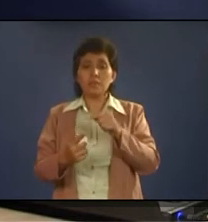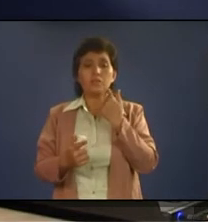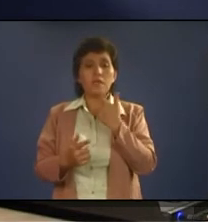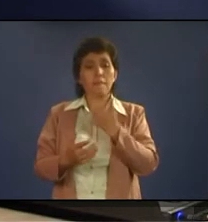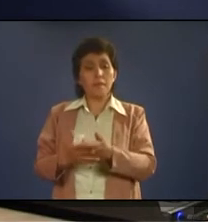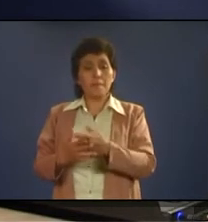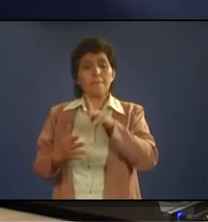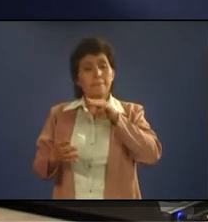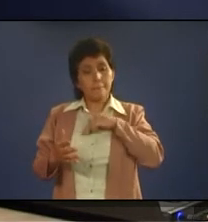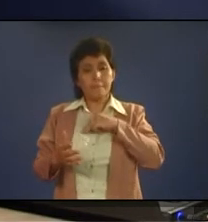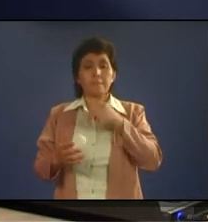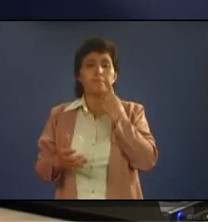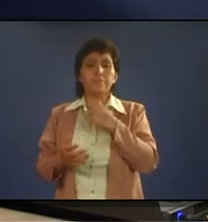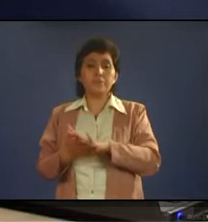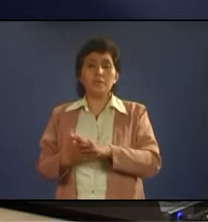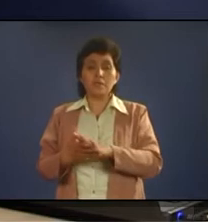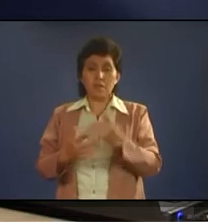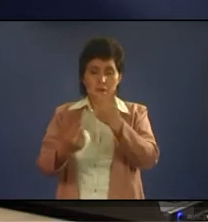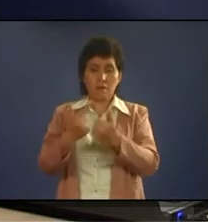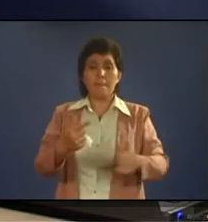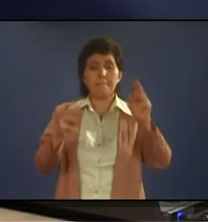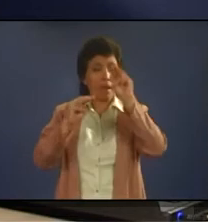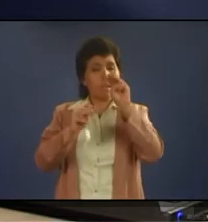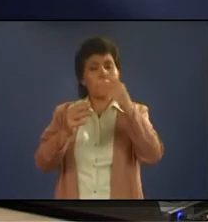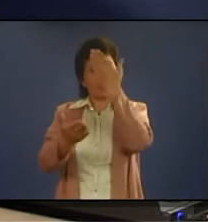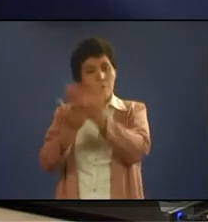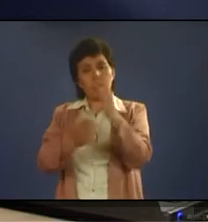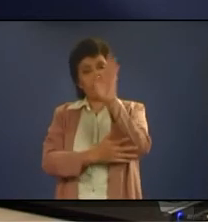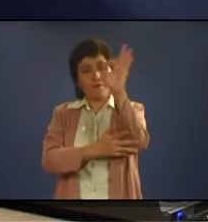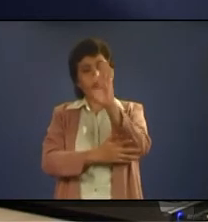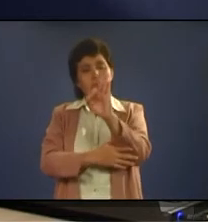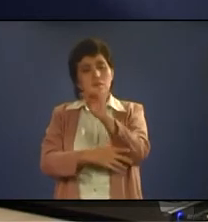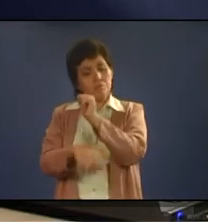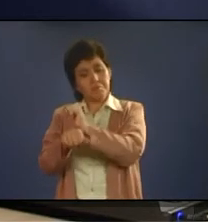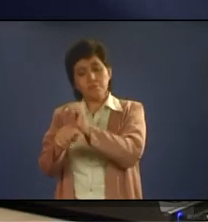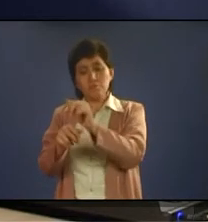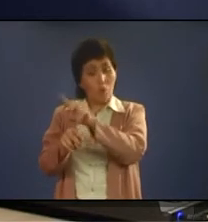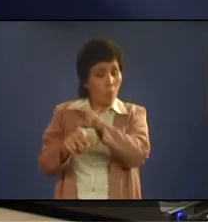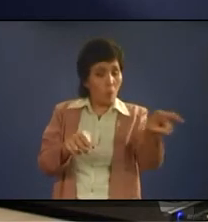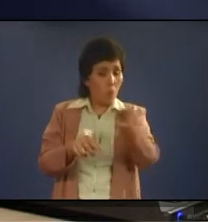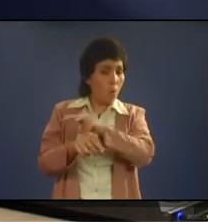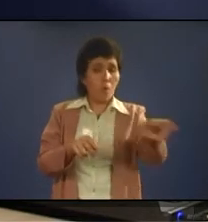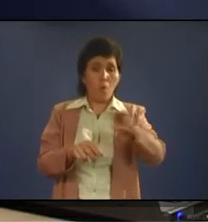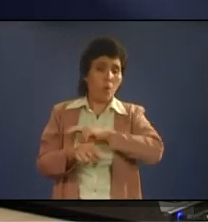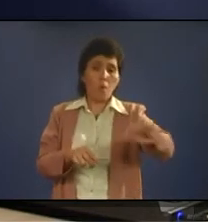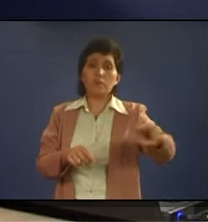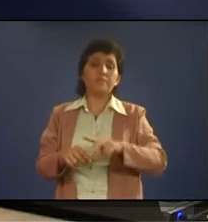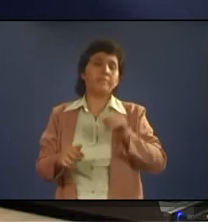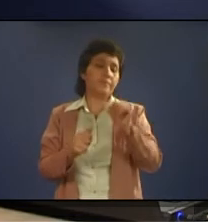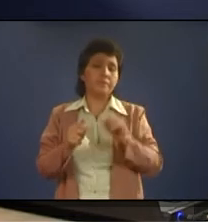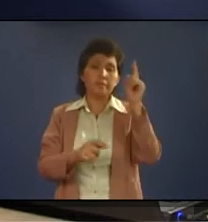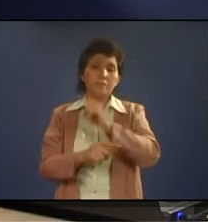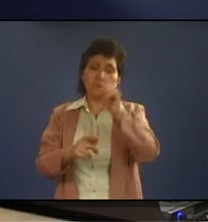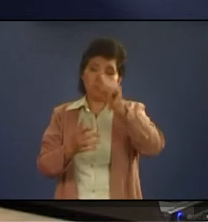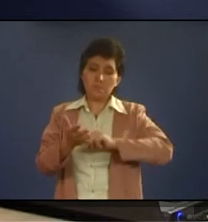mean, obviously from Monday to Friday, you would be in the same group because that's when you are working or that's when you have your business. But